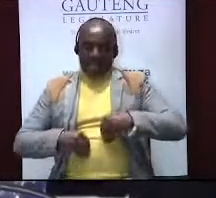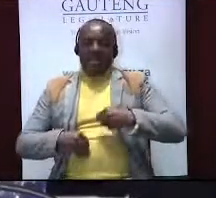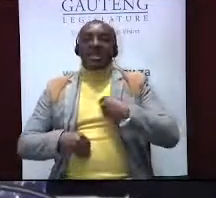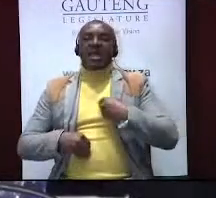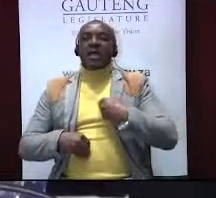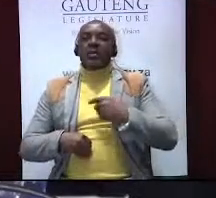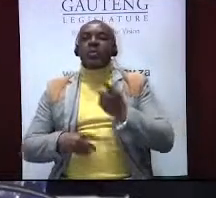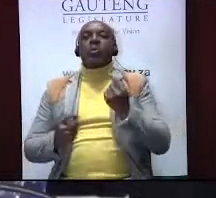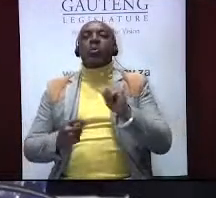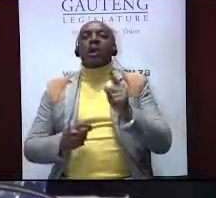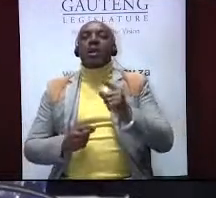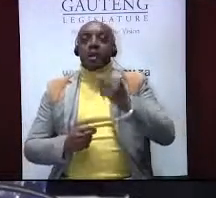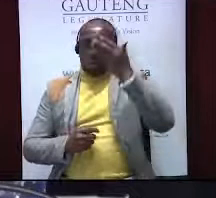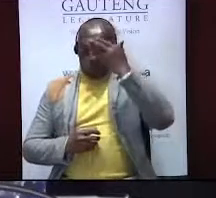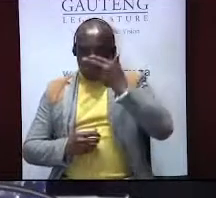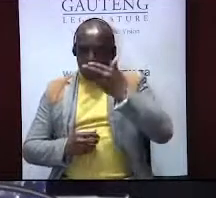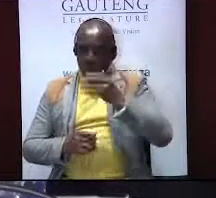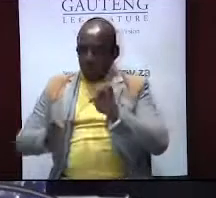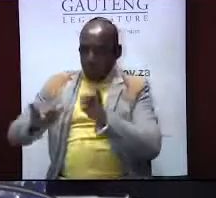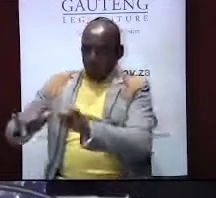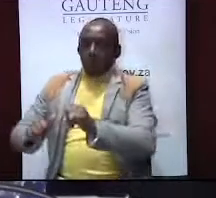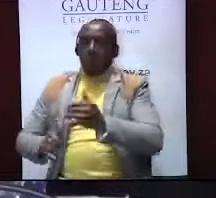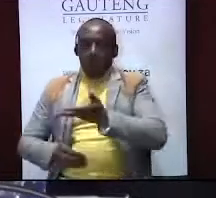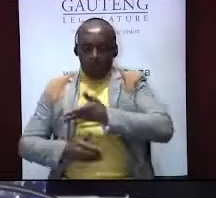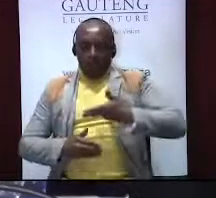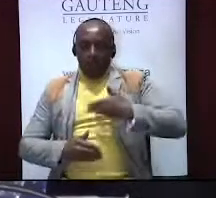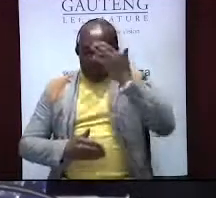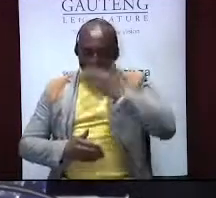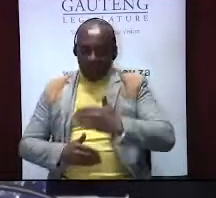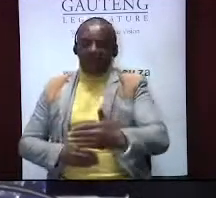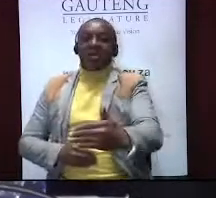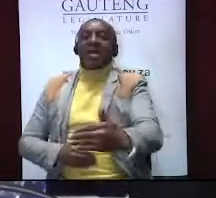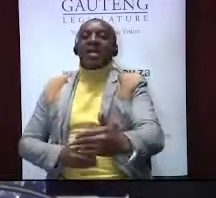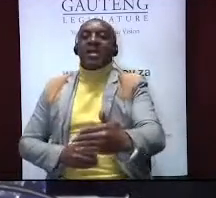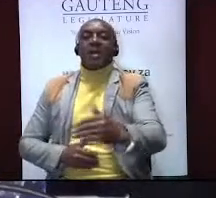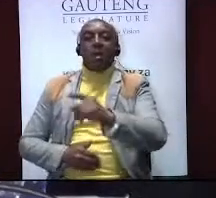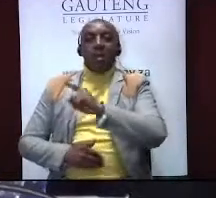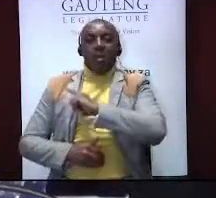because this is their special time.